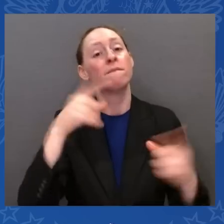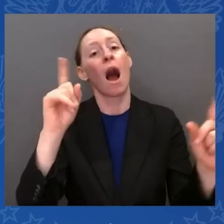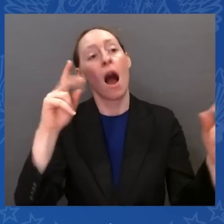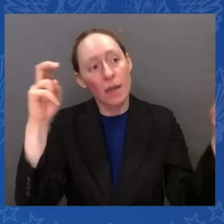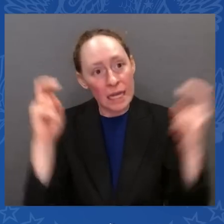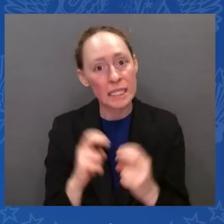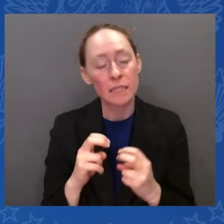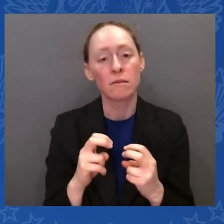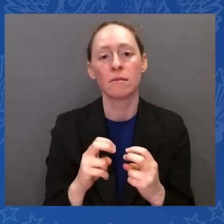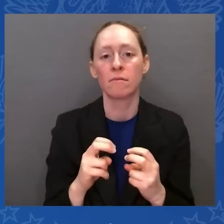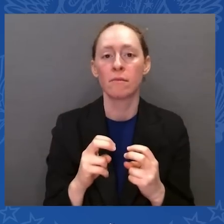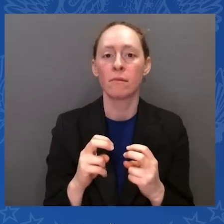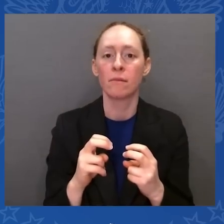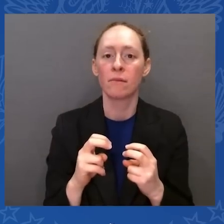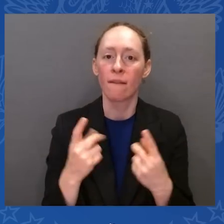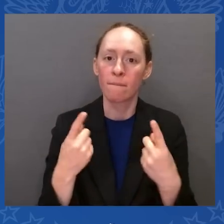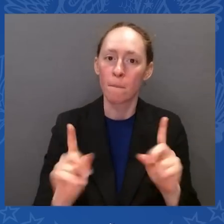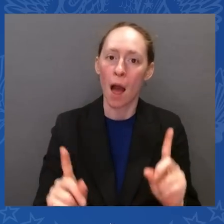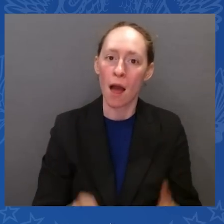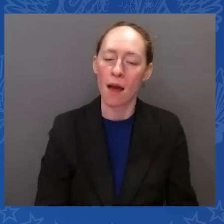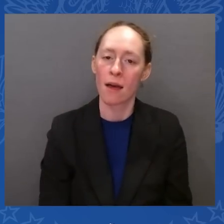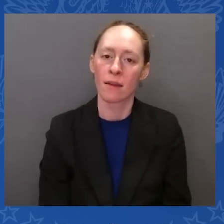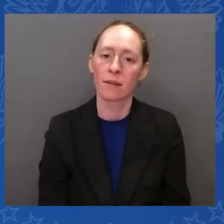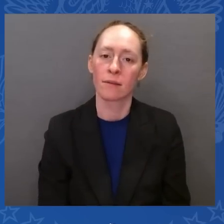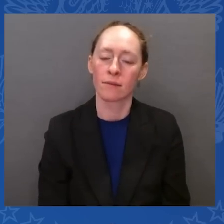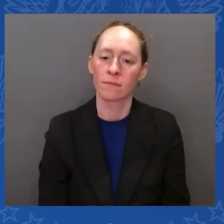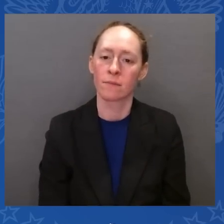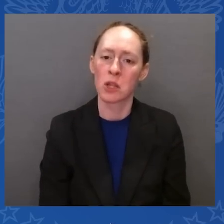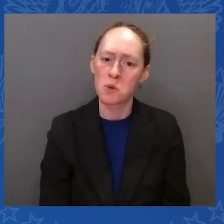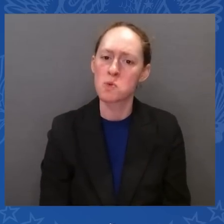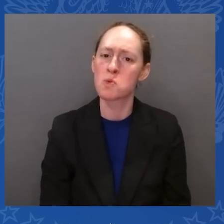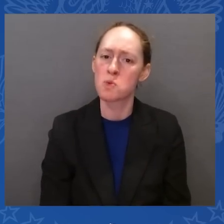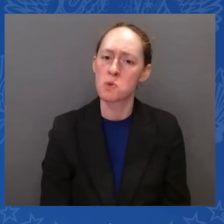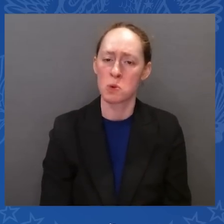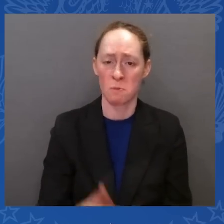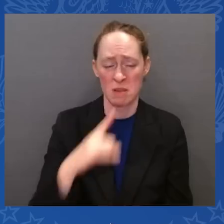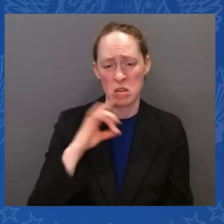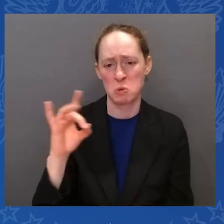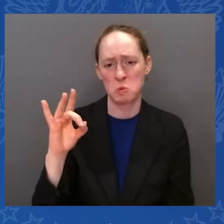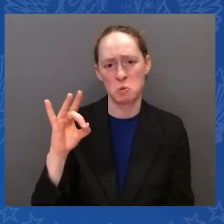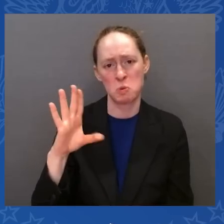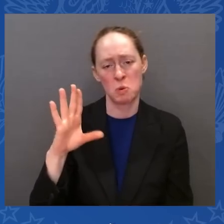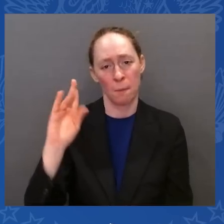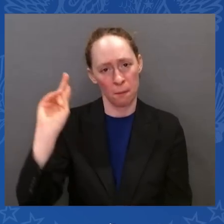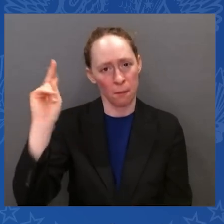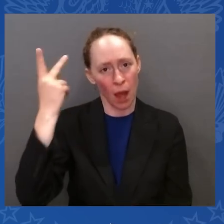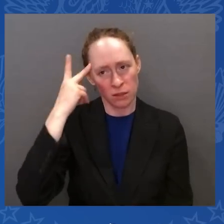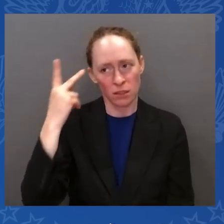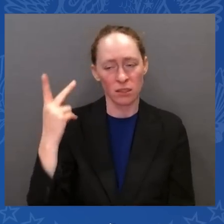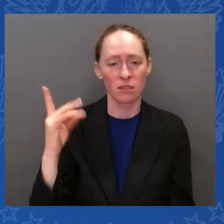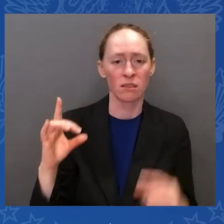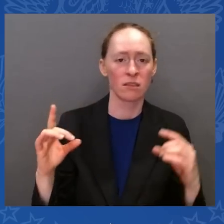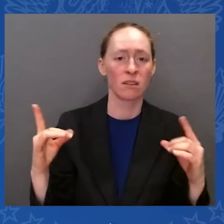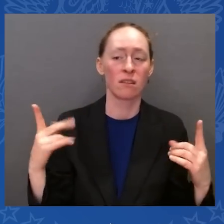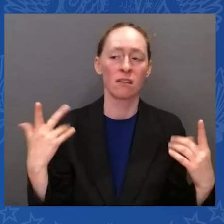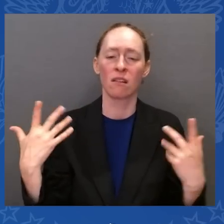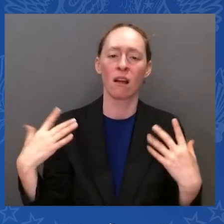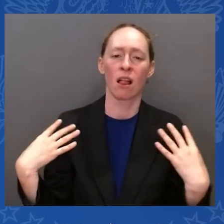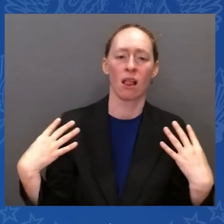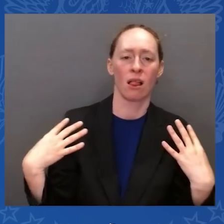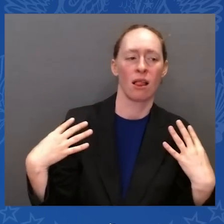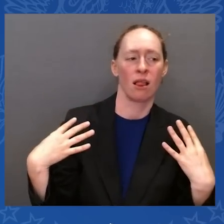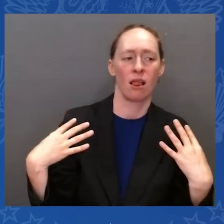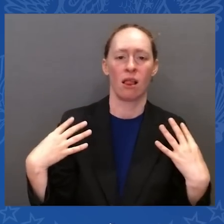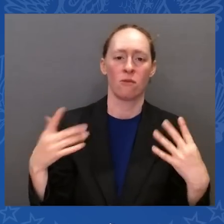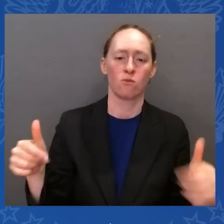I called on him to invite him to a meeting with the other leading members of Congress. Look, over these last few days and